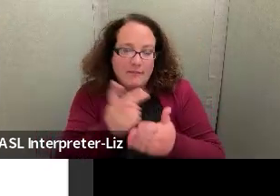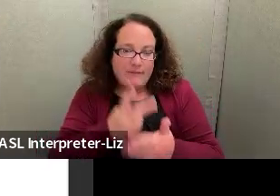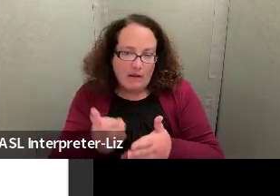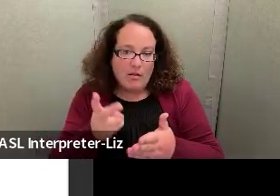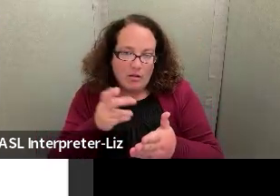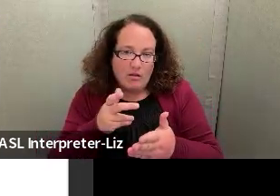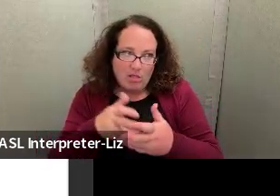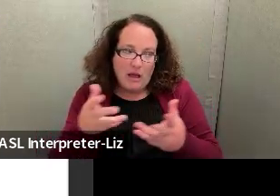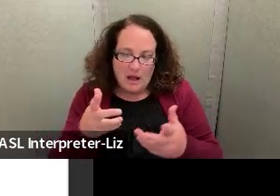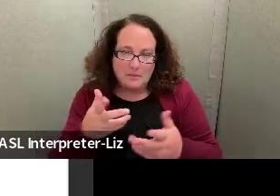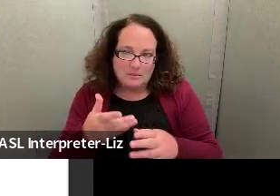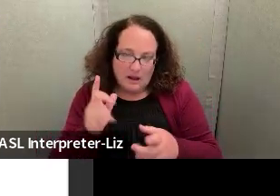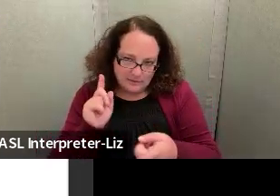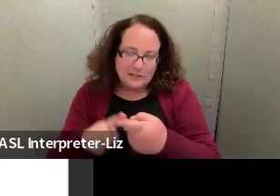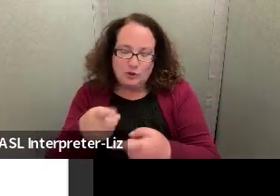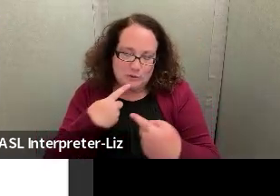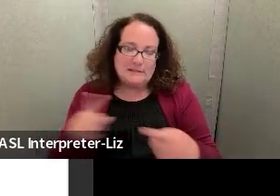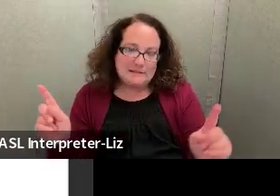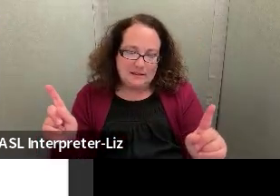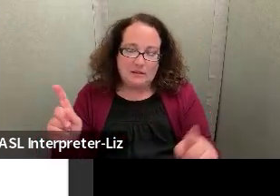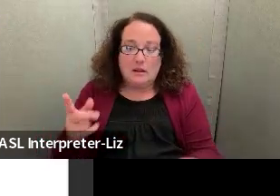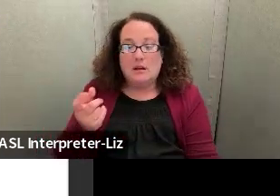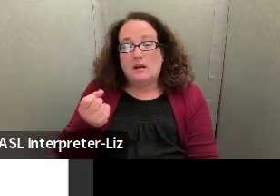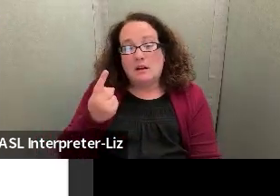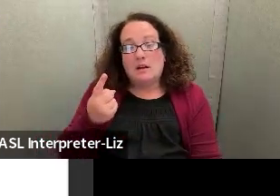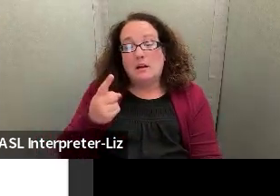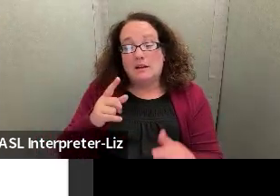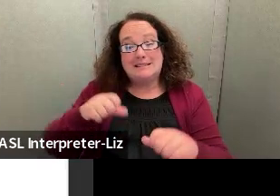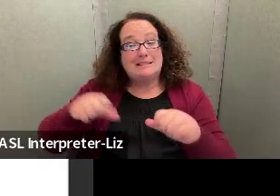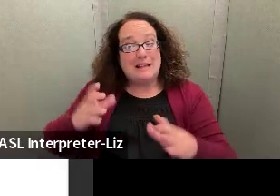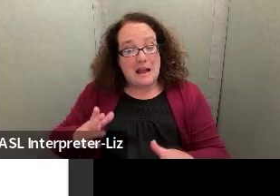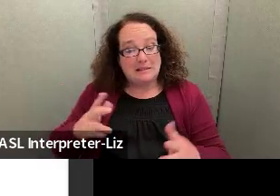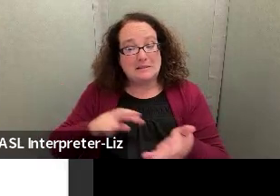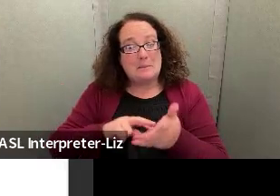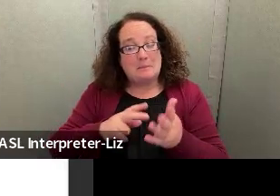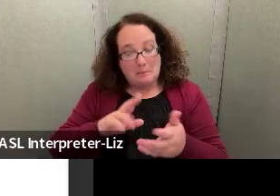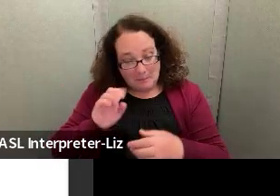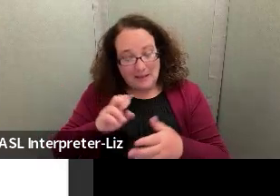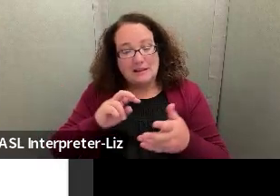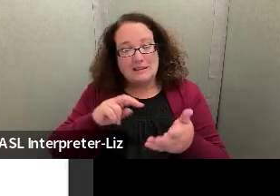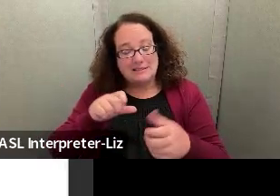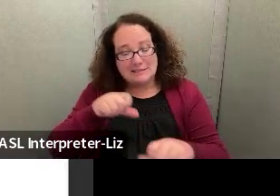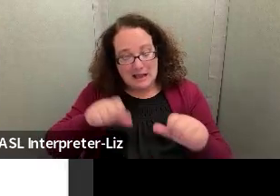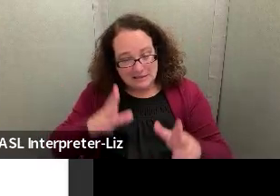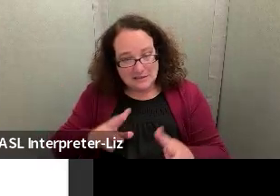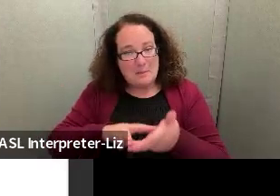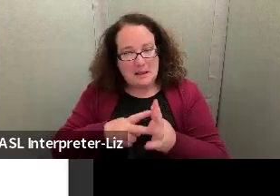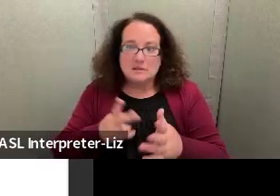succeeded. So, yeah, one of the things about being a scientist is being comfortable failing multiple times. So,